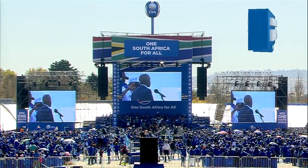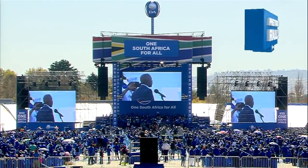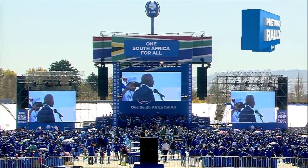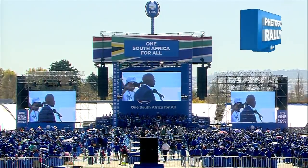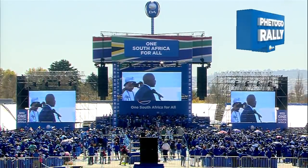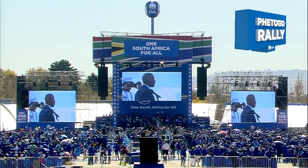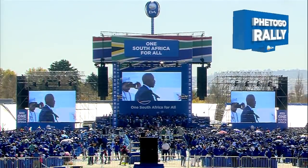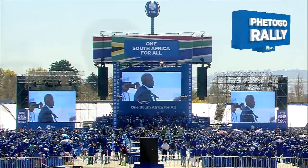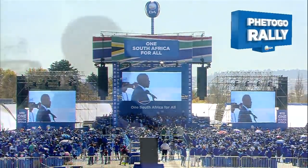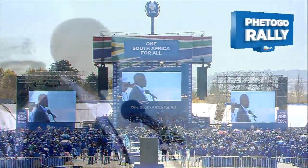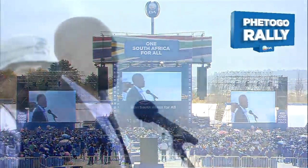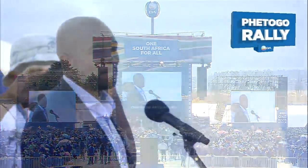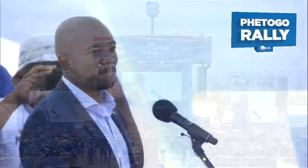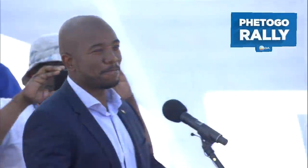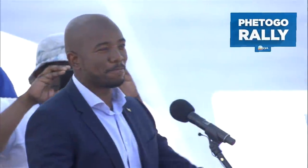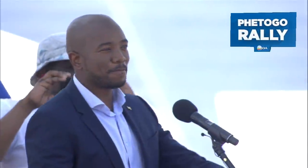Maimane!